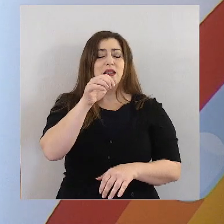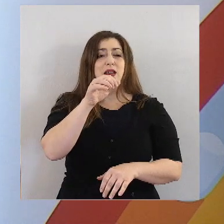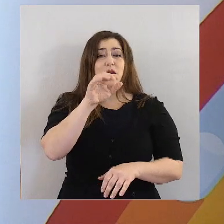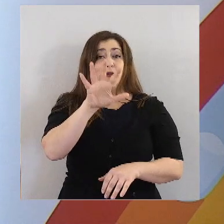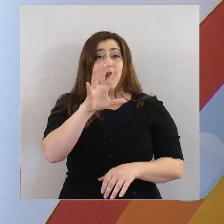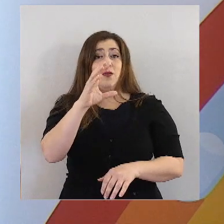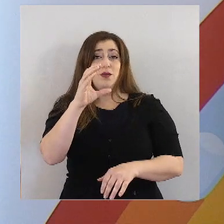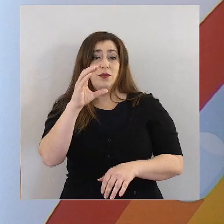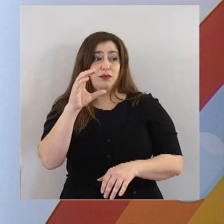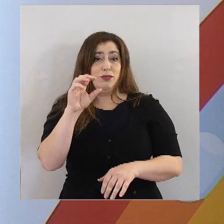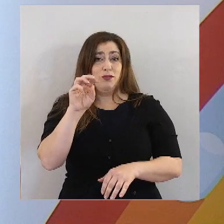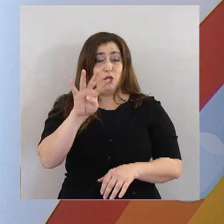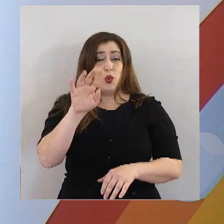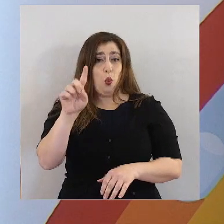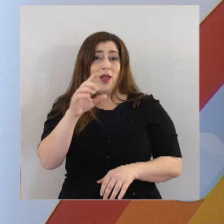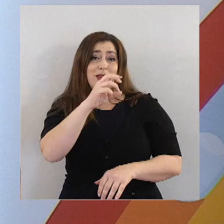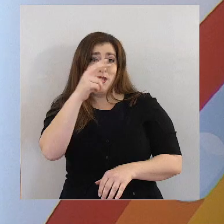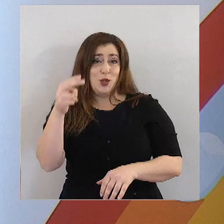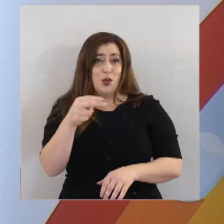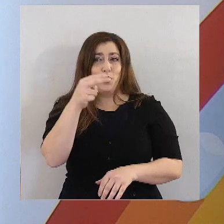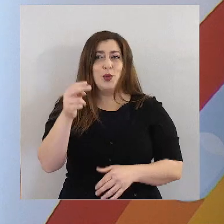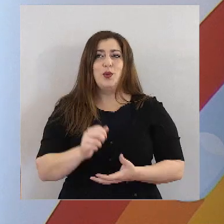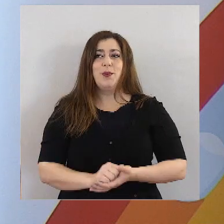€246,541, with